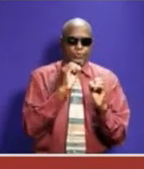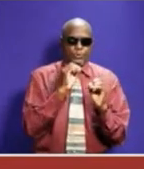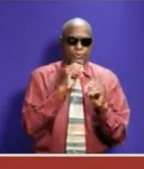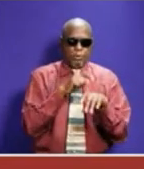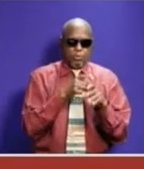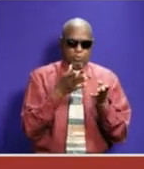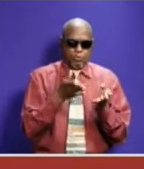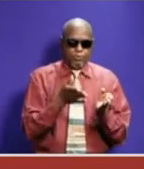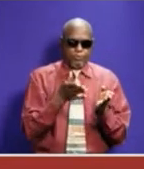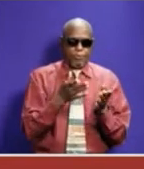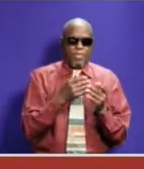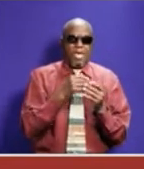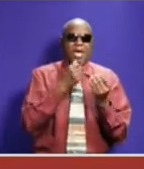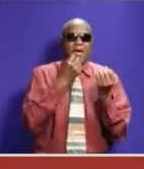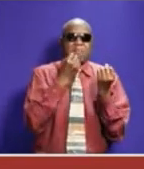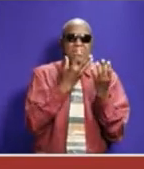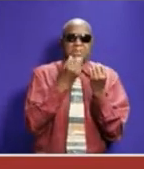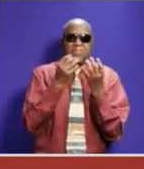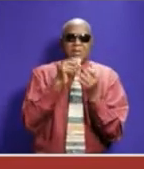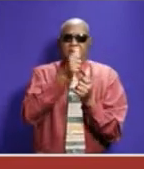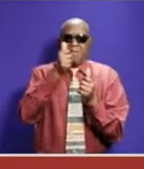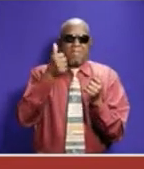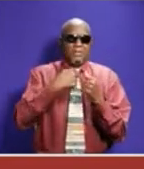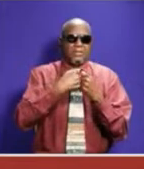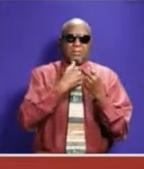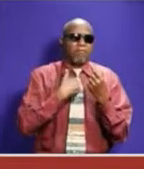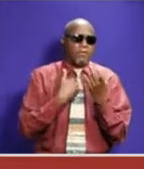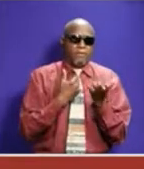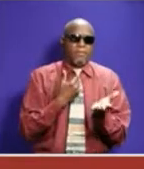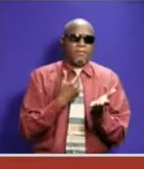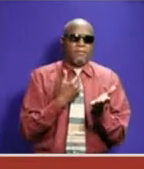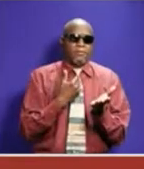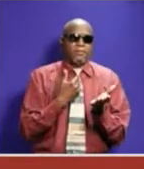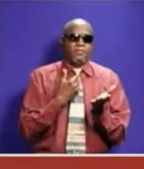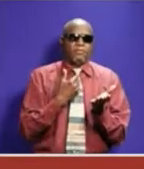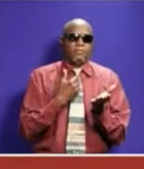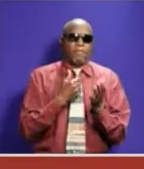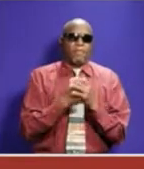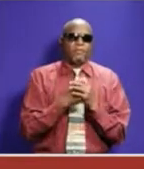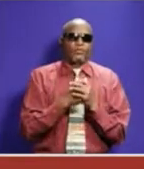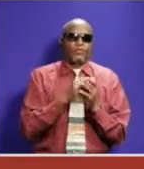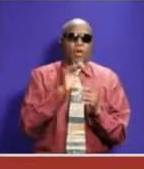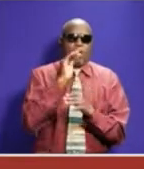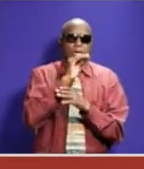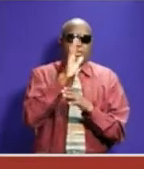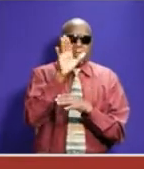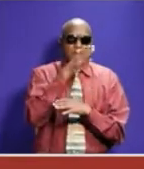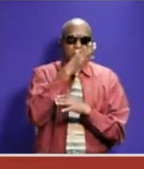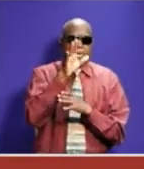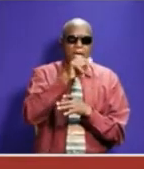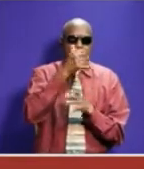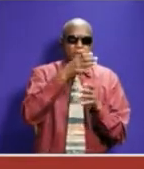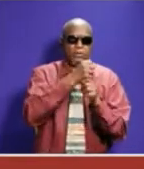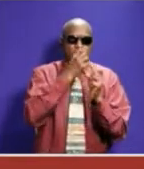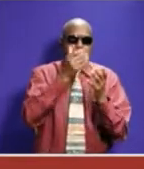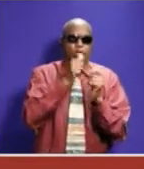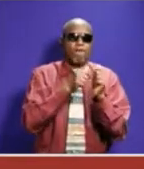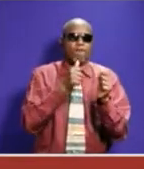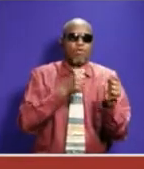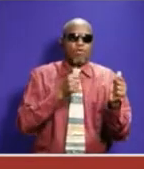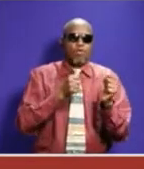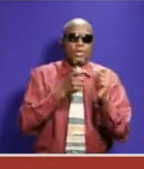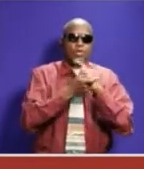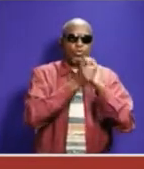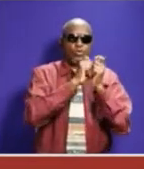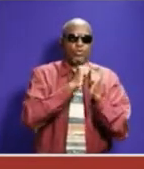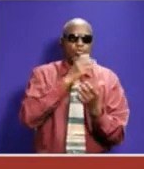have very many other challenges, and we'll urge Parliament and all the stakeholders to avoid any amendments to the constitution that will